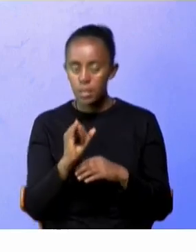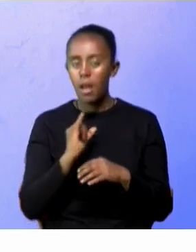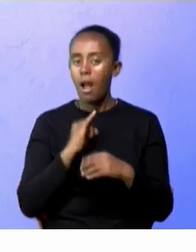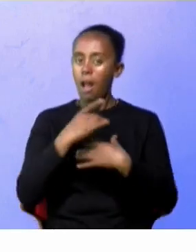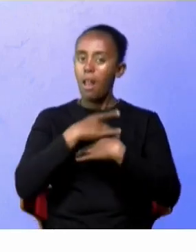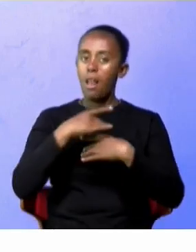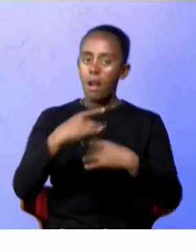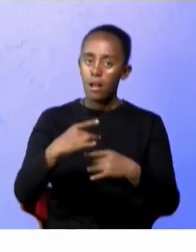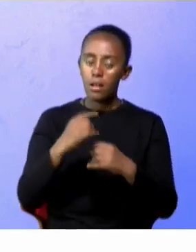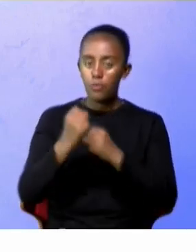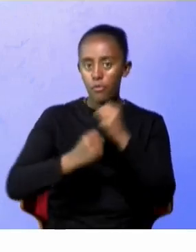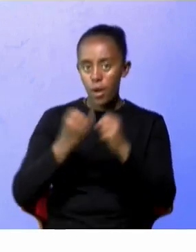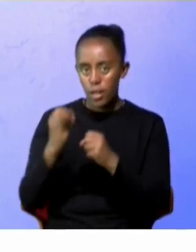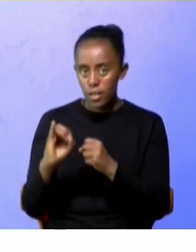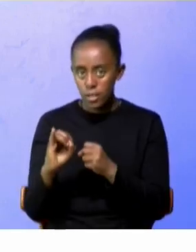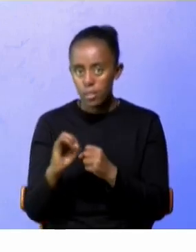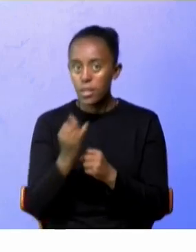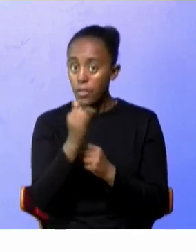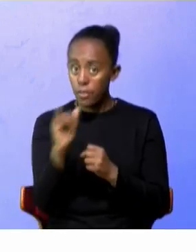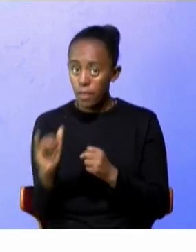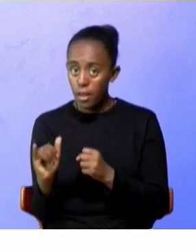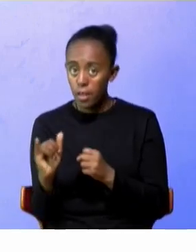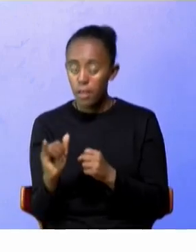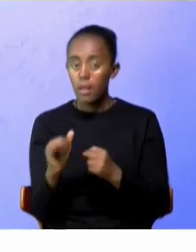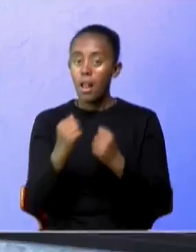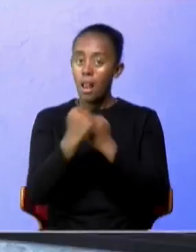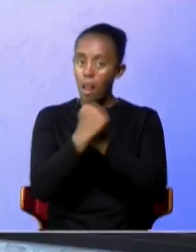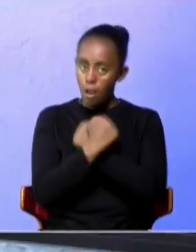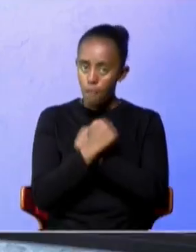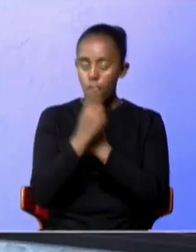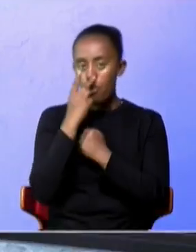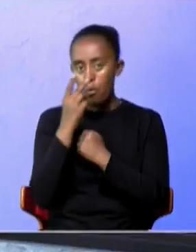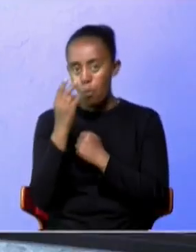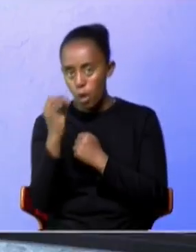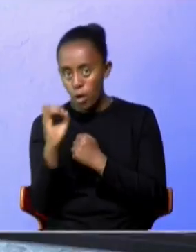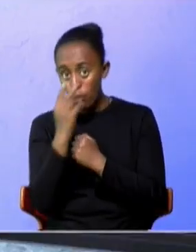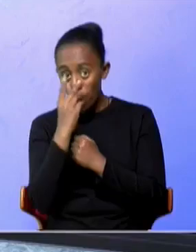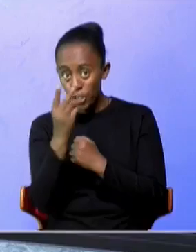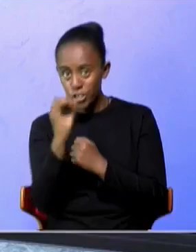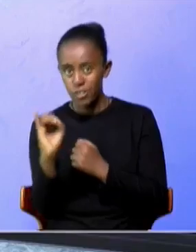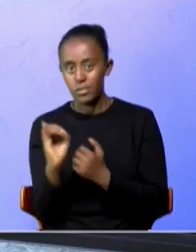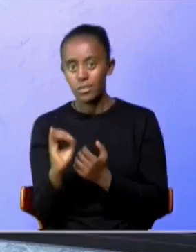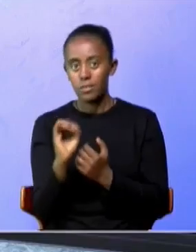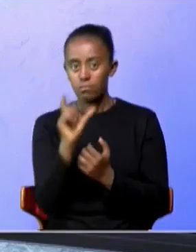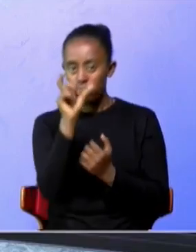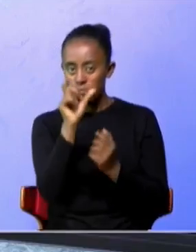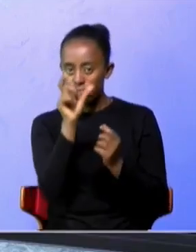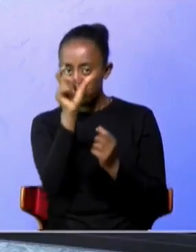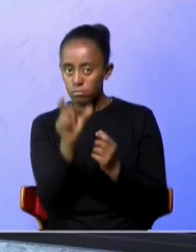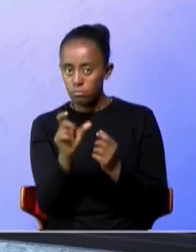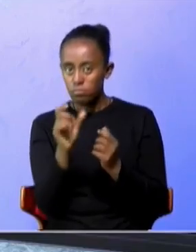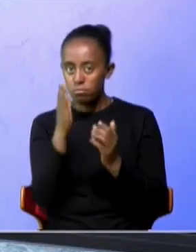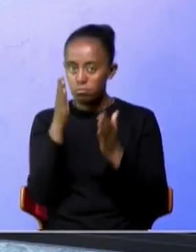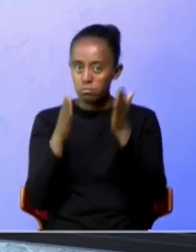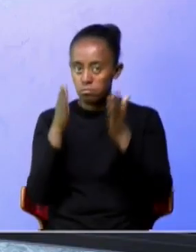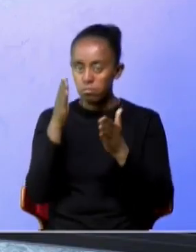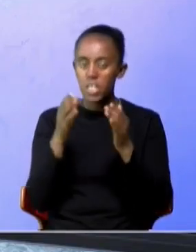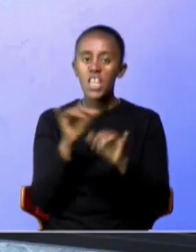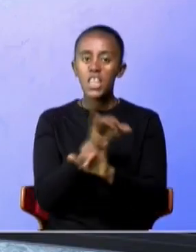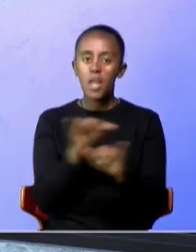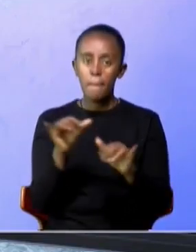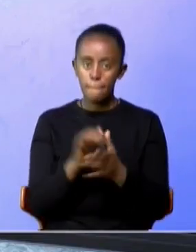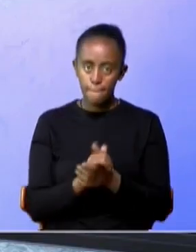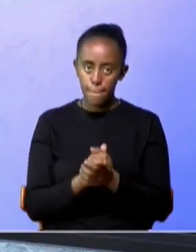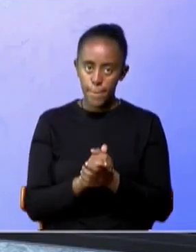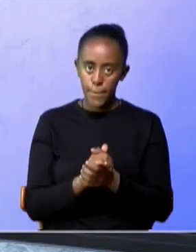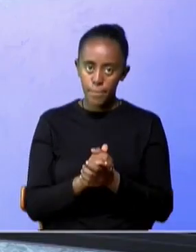like running. They love watching. So the pattern is almost the same.